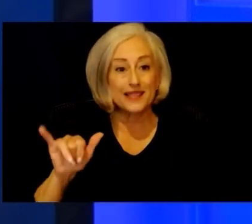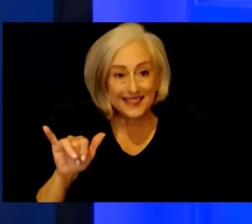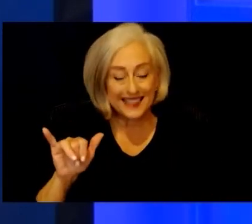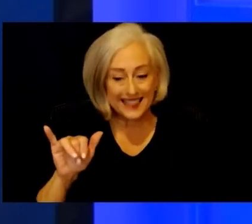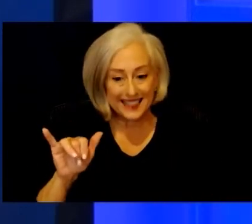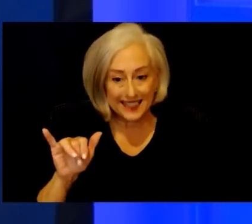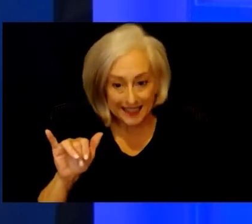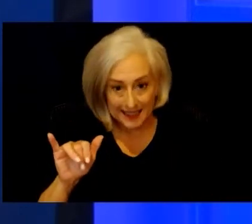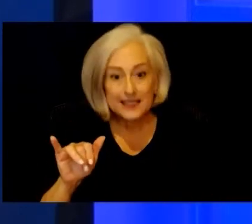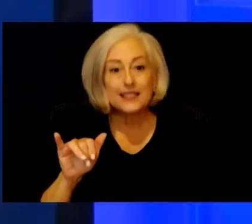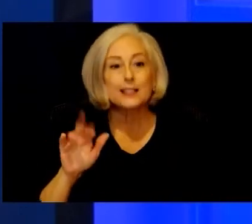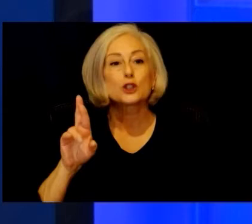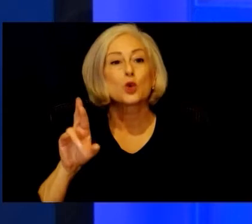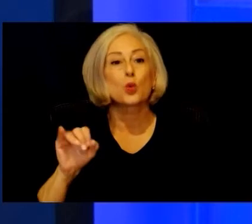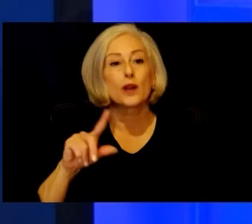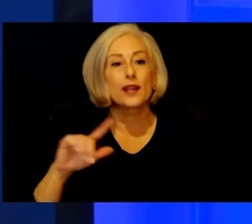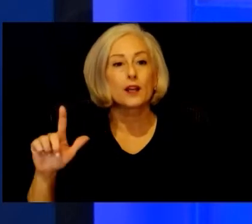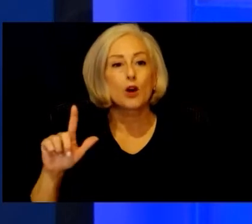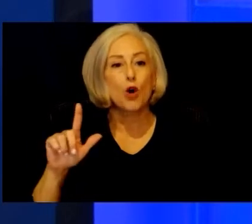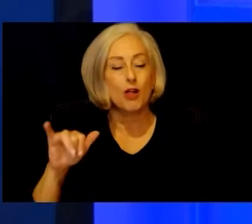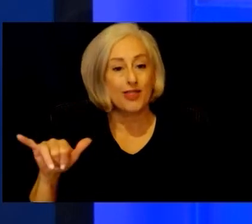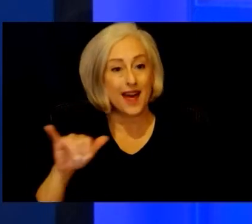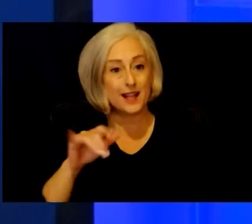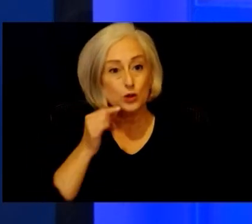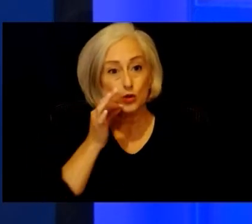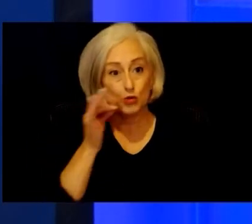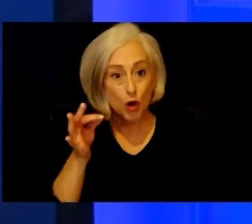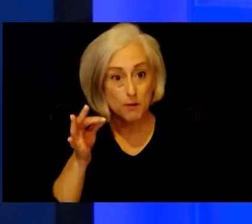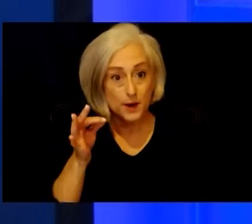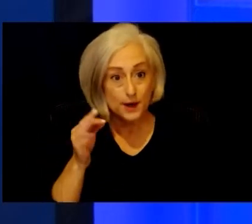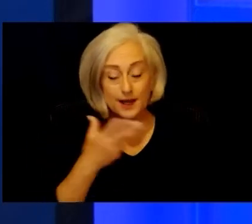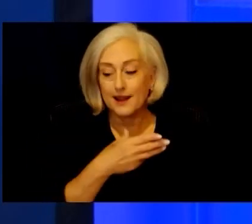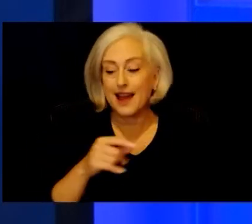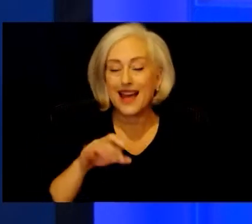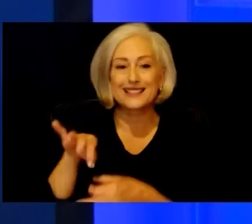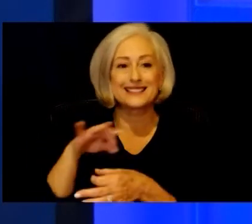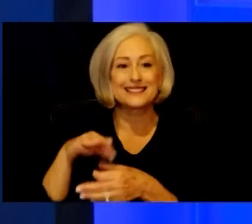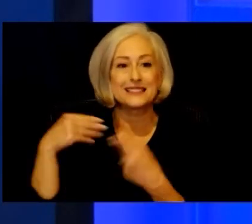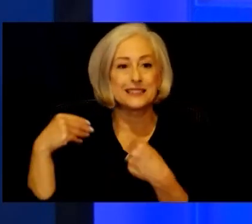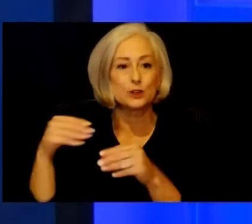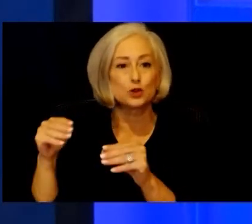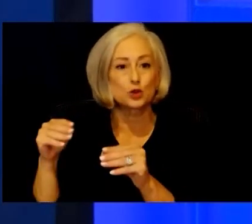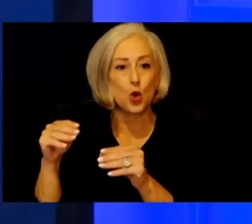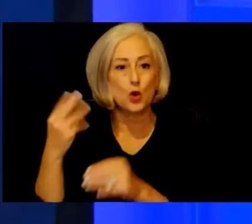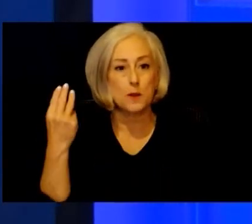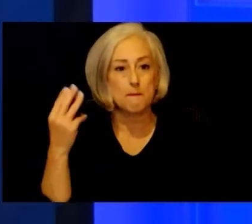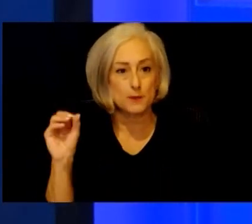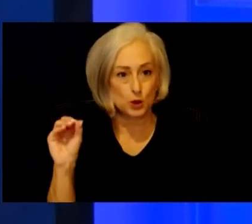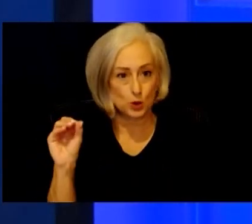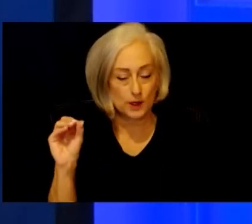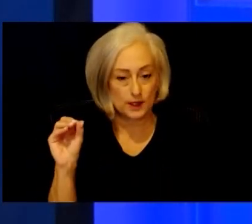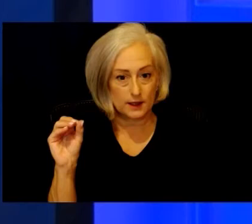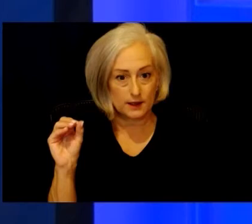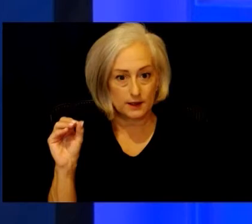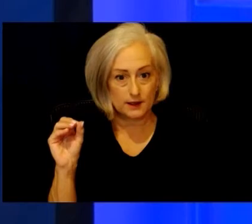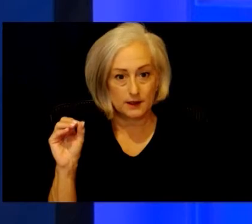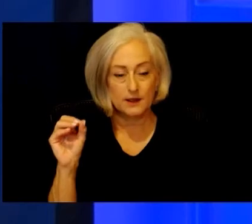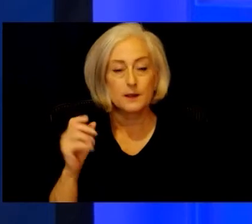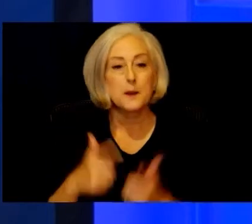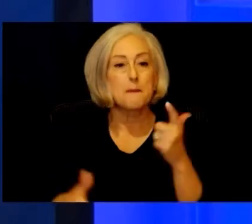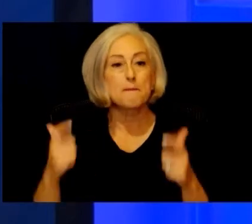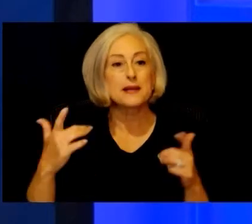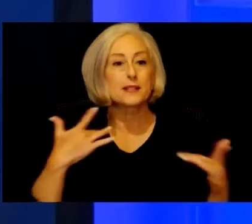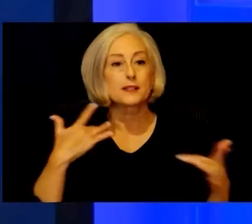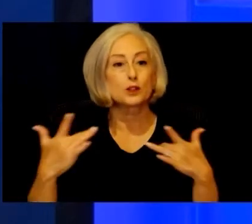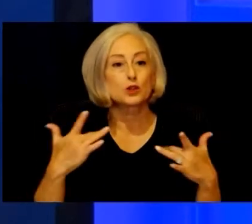used were including tea sold in Missouri. Here's the biggest concern people need to know